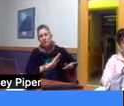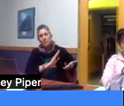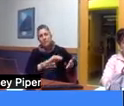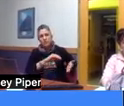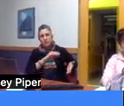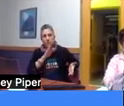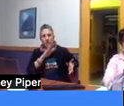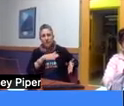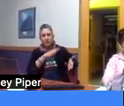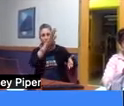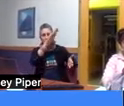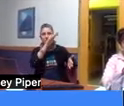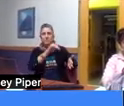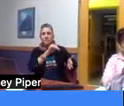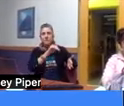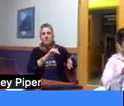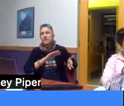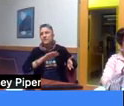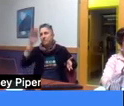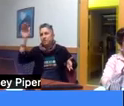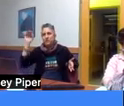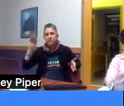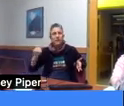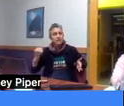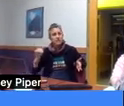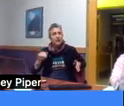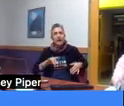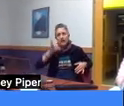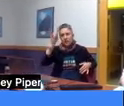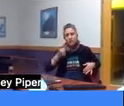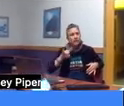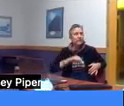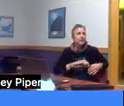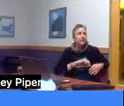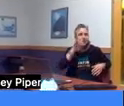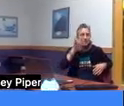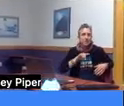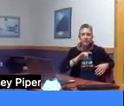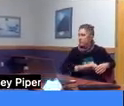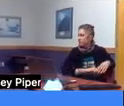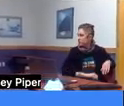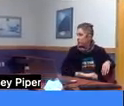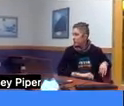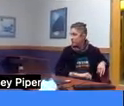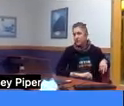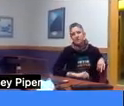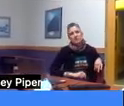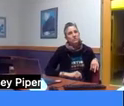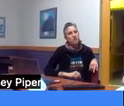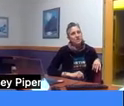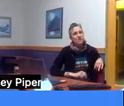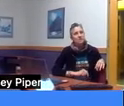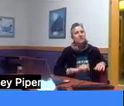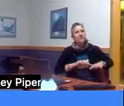would love for you all to sort of write down reproductive justice and then reproductive rights, and note that they're different things. And